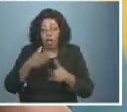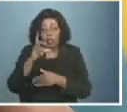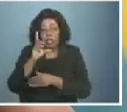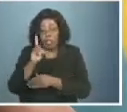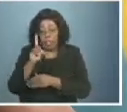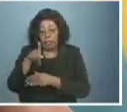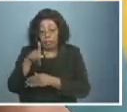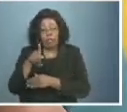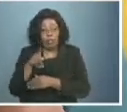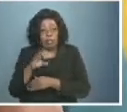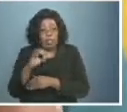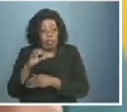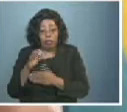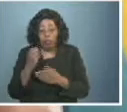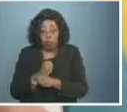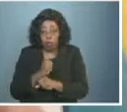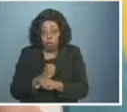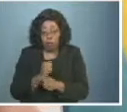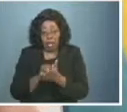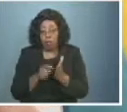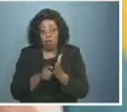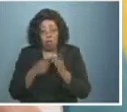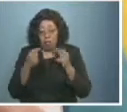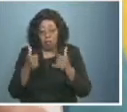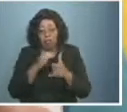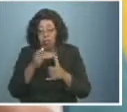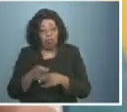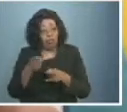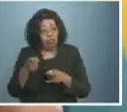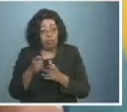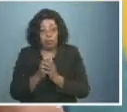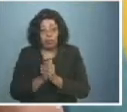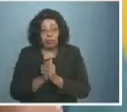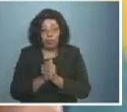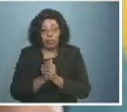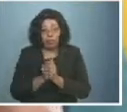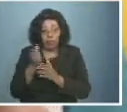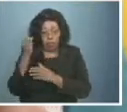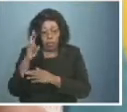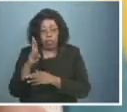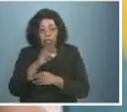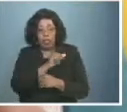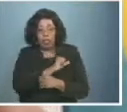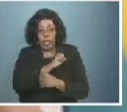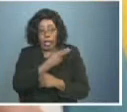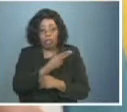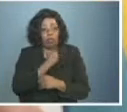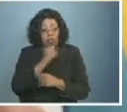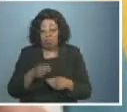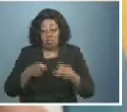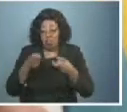functions. That request was immediately denied. Mr. Ash then said he would not